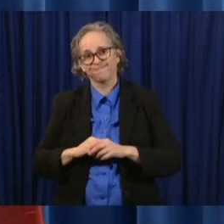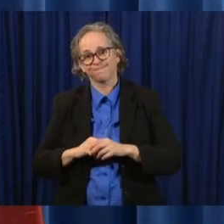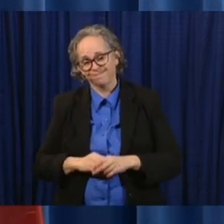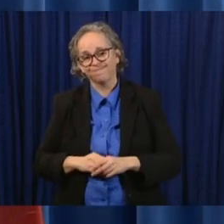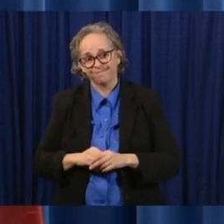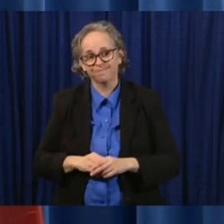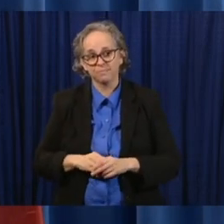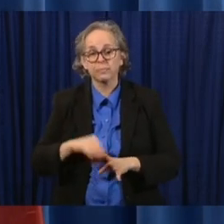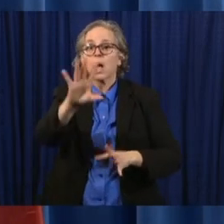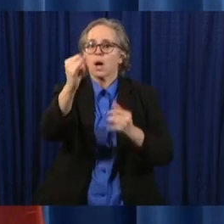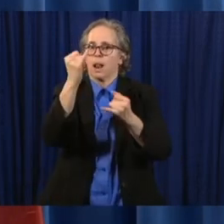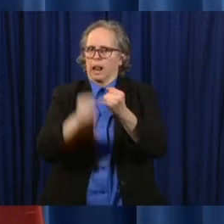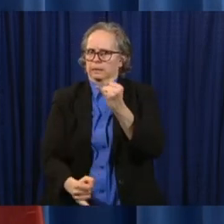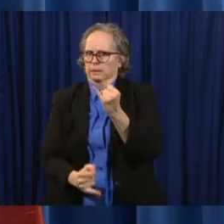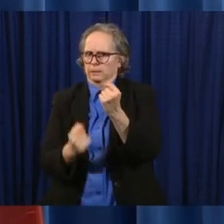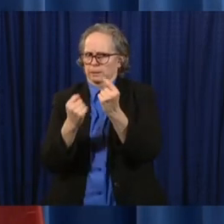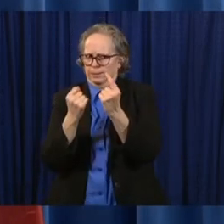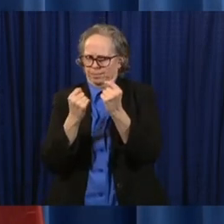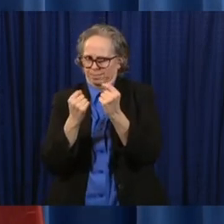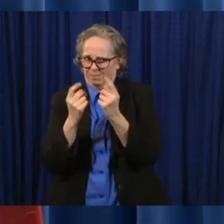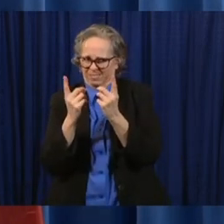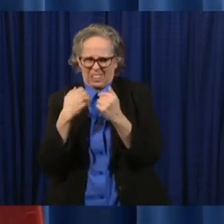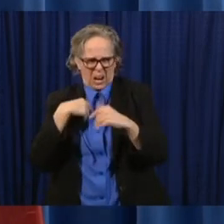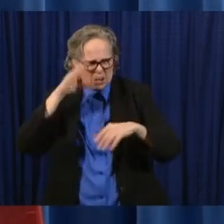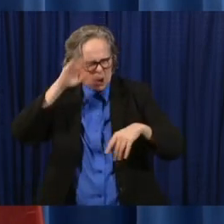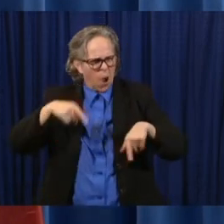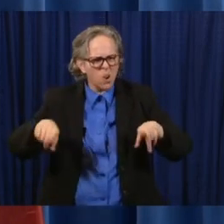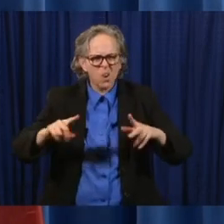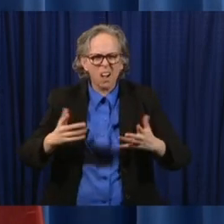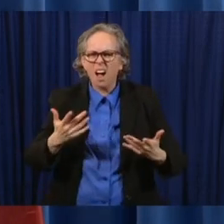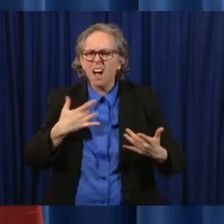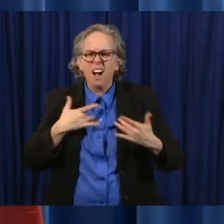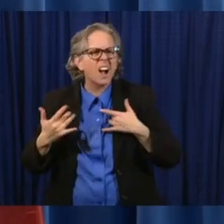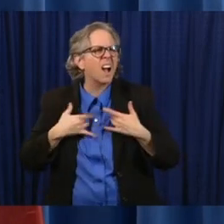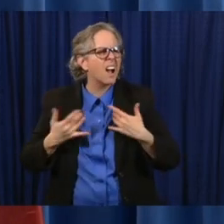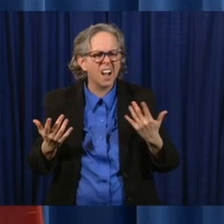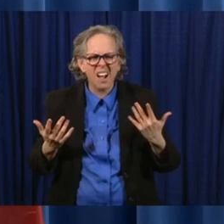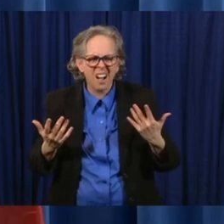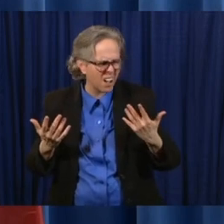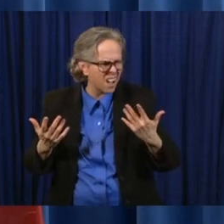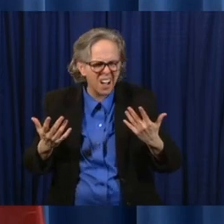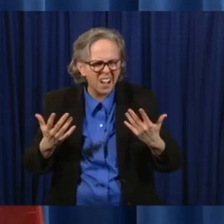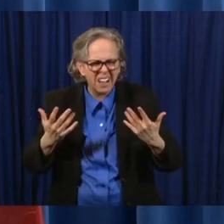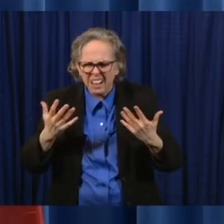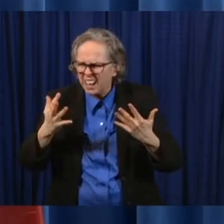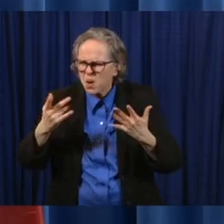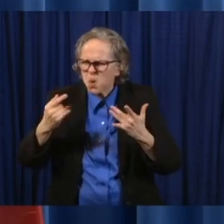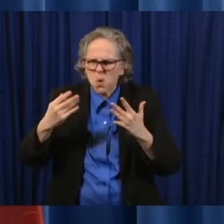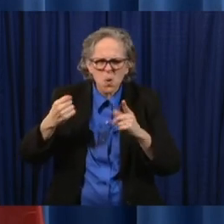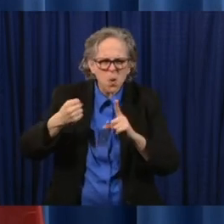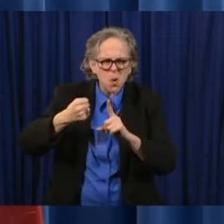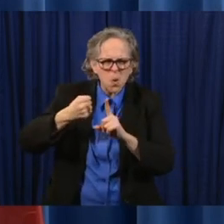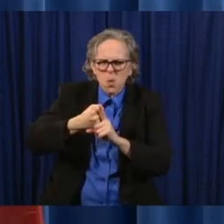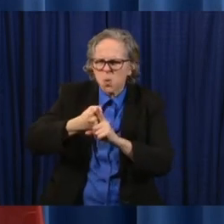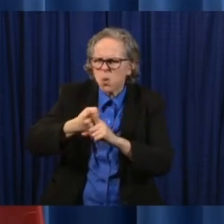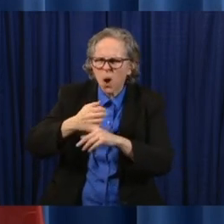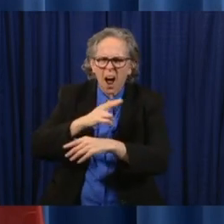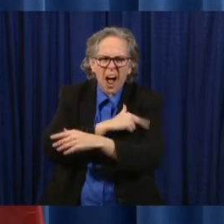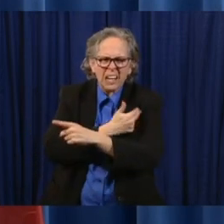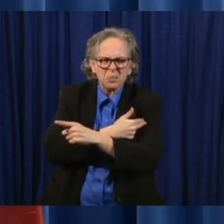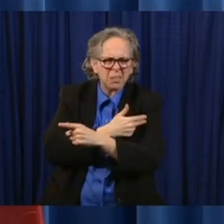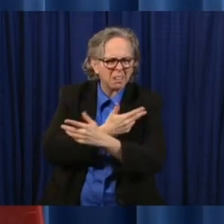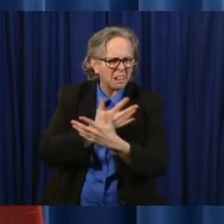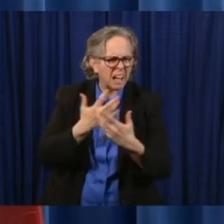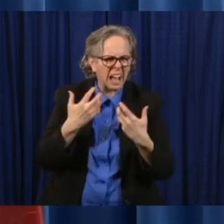Finally, I know that Ohioans are concerned about how COVID is impacting our healthcare facilities, particularly our hospitals. So let me talk about